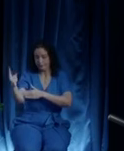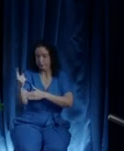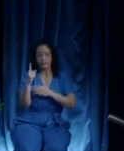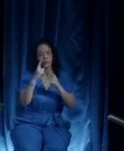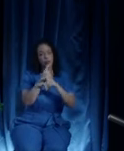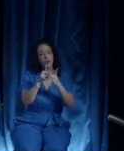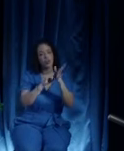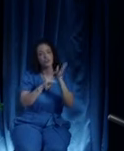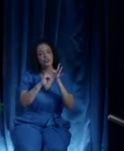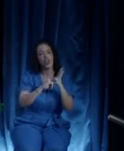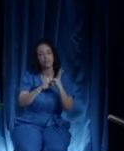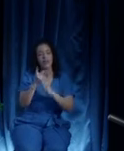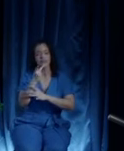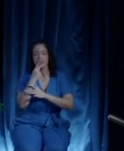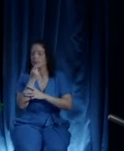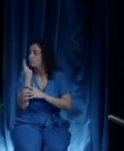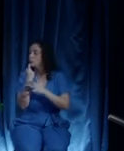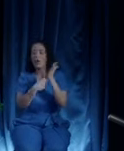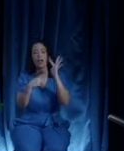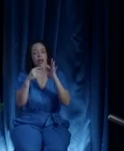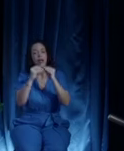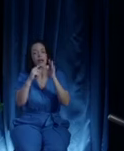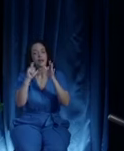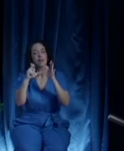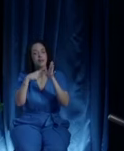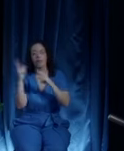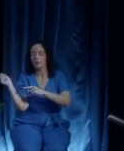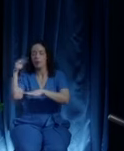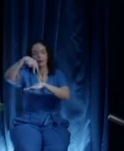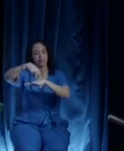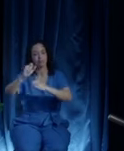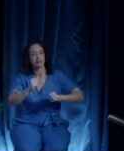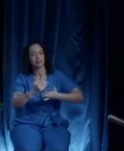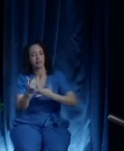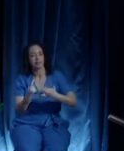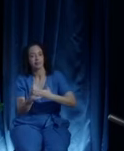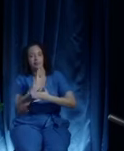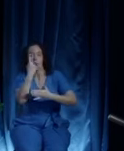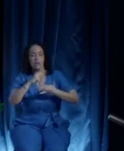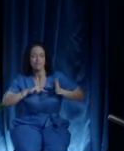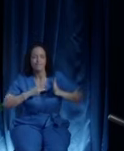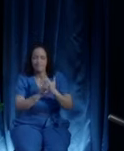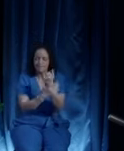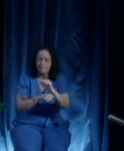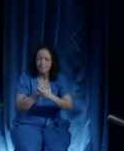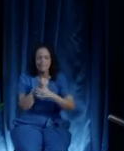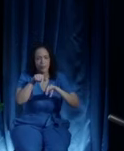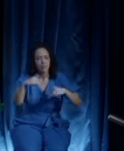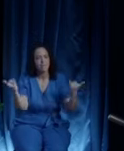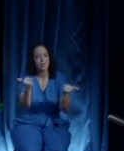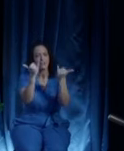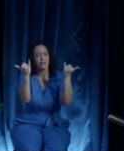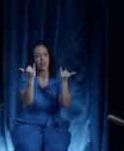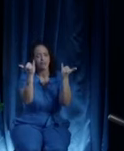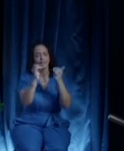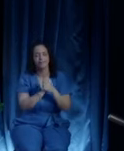was Rebecca Radil, who introduced the event and was involved in setting up this whole festival.